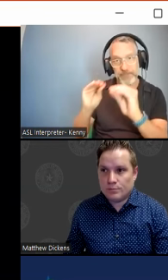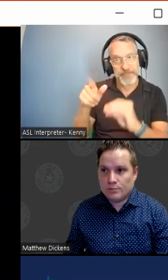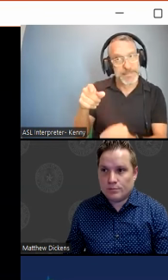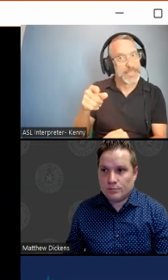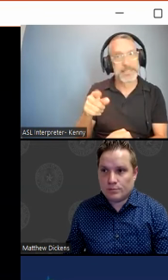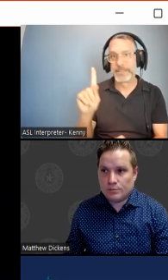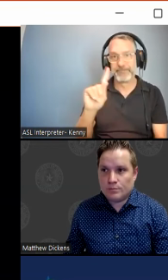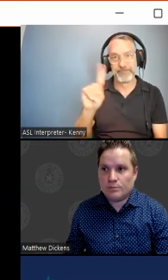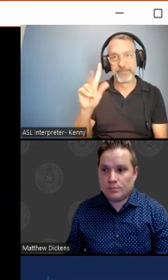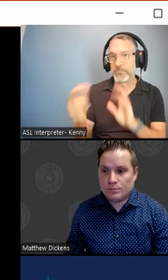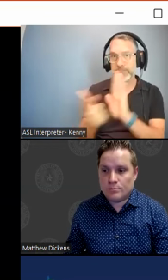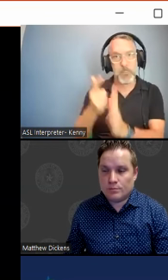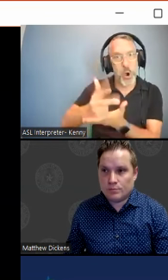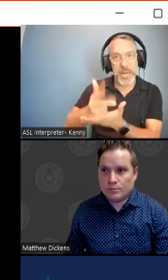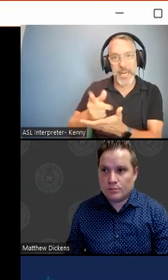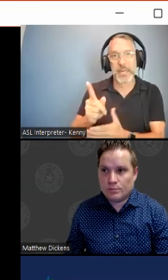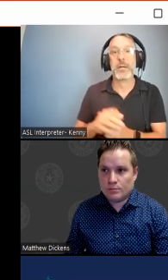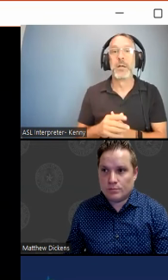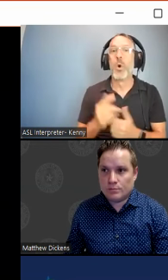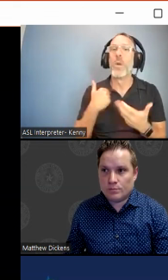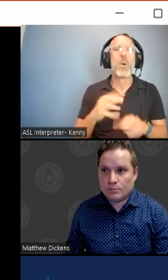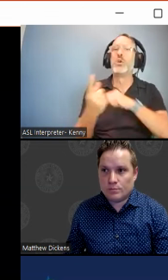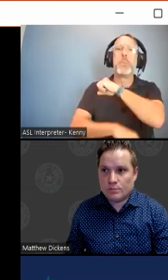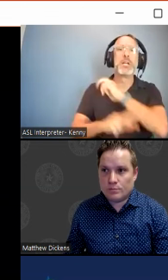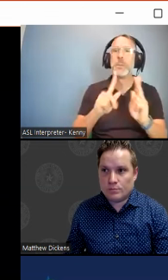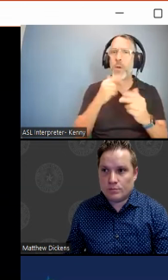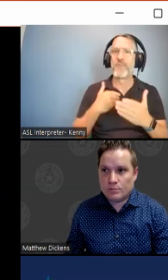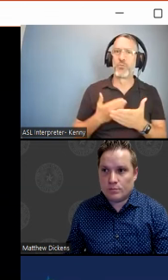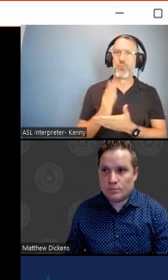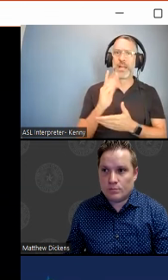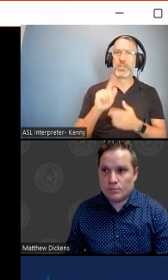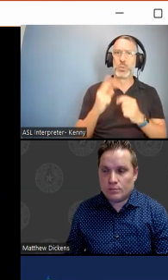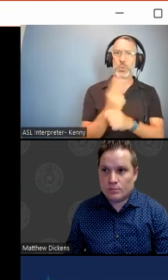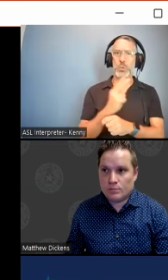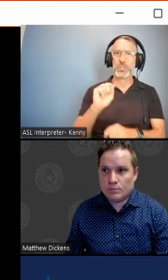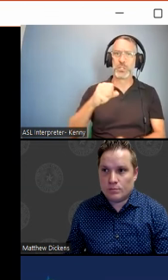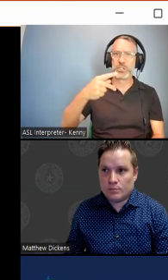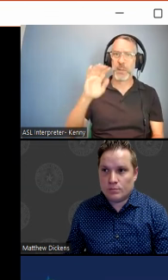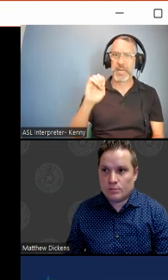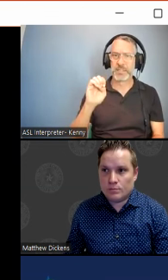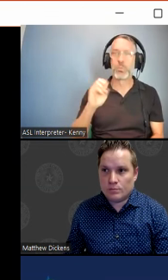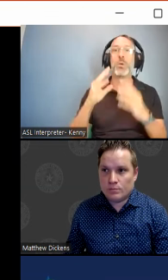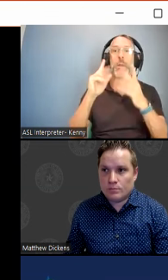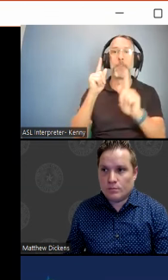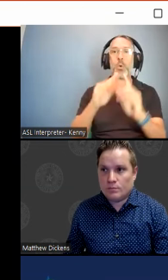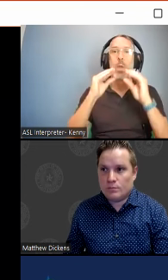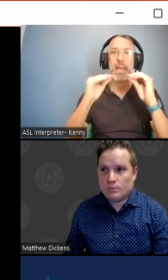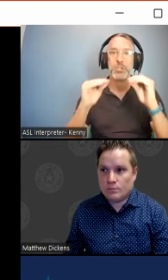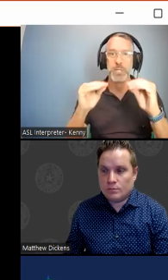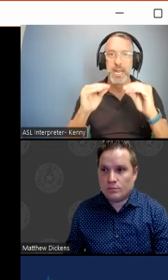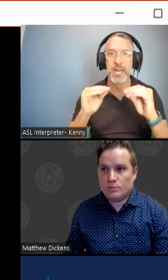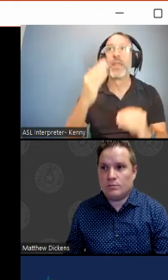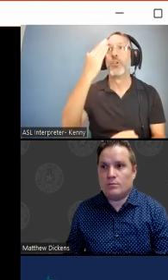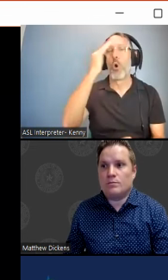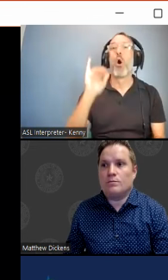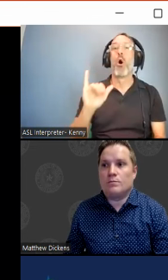a no parking zone, because we don't want to punish people who have the right to use those spaces. We want to educate them and make sure they know the